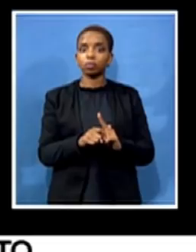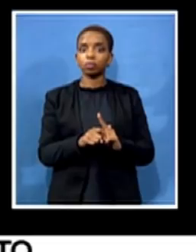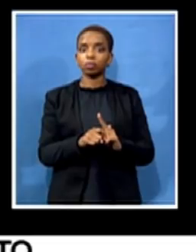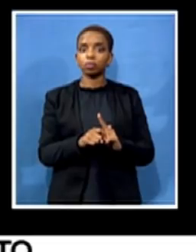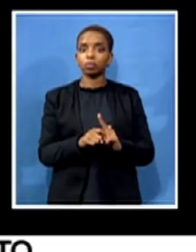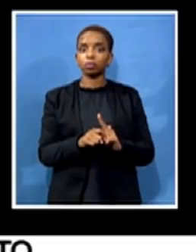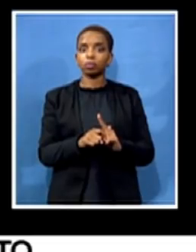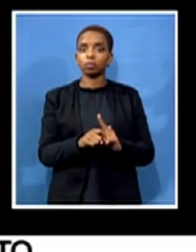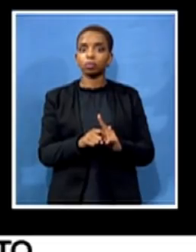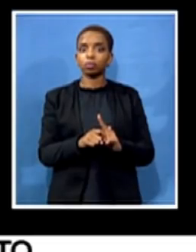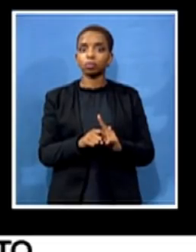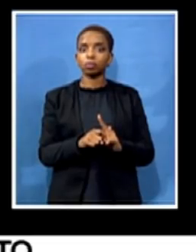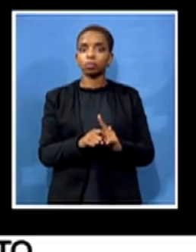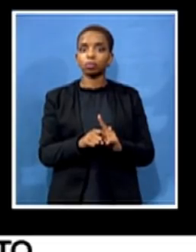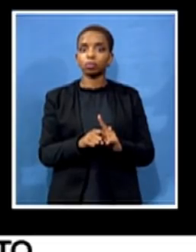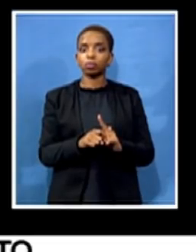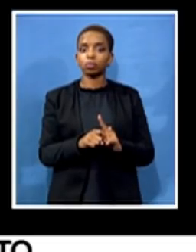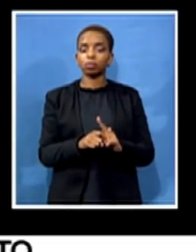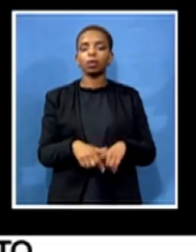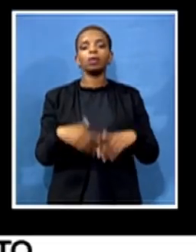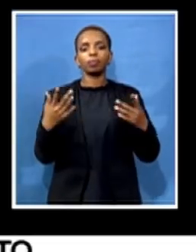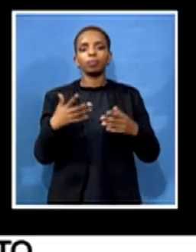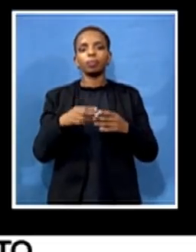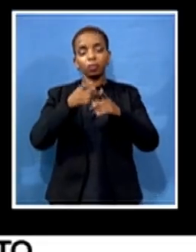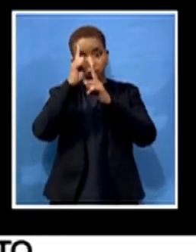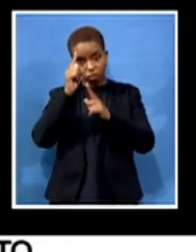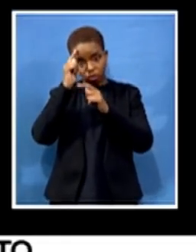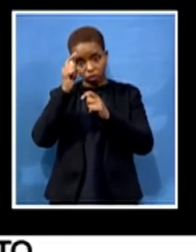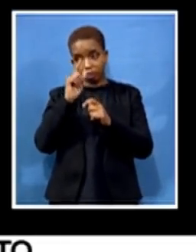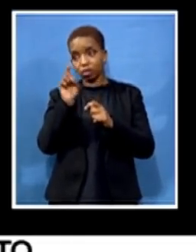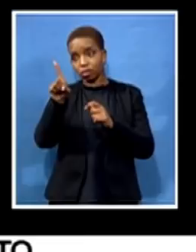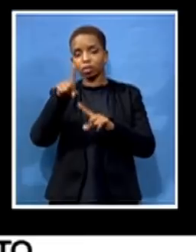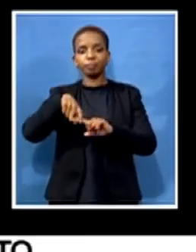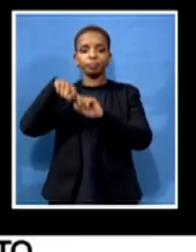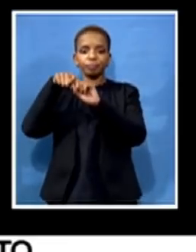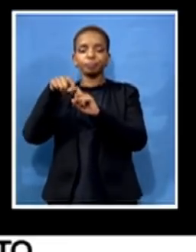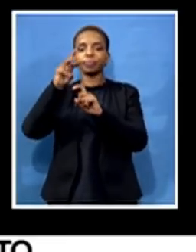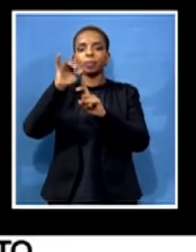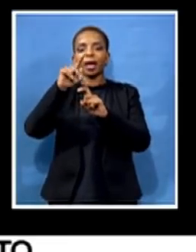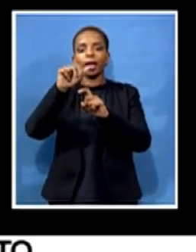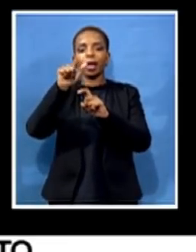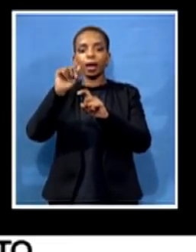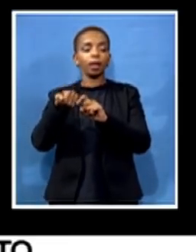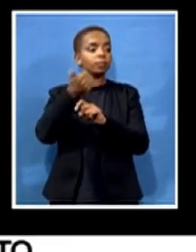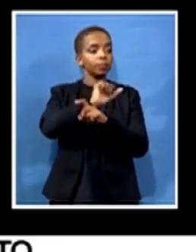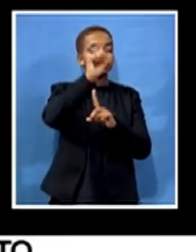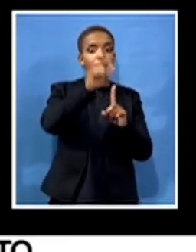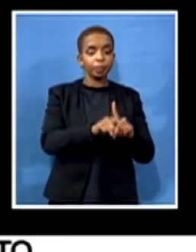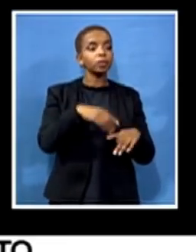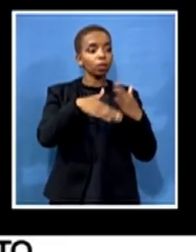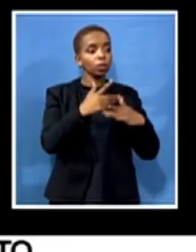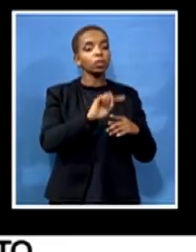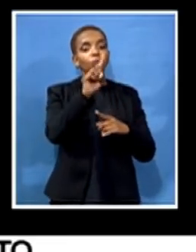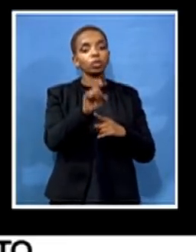Honorable Muimang, whilst we are waiting on Honorable Mikalakis, can you continue with your question? Thank you, Deputy Chair. Let